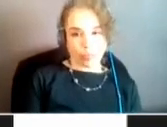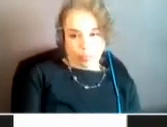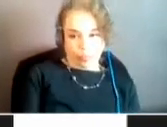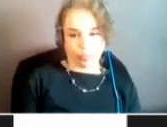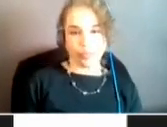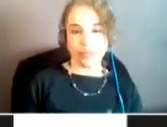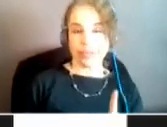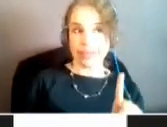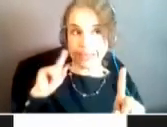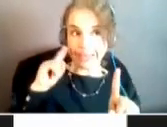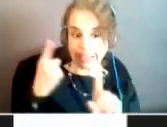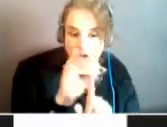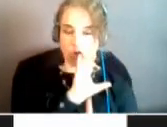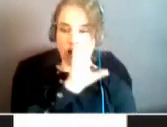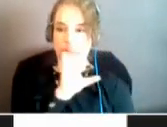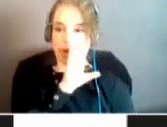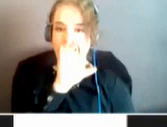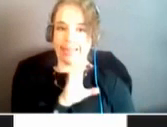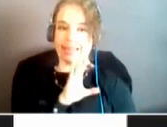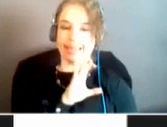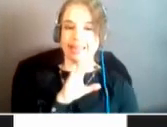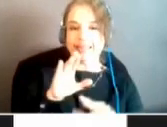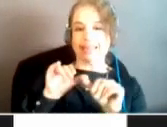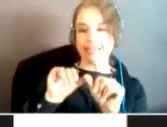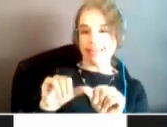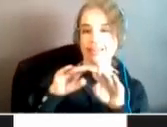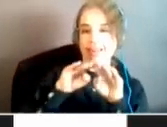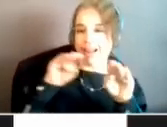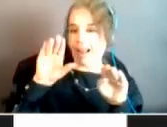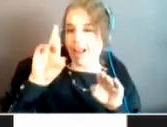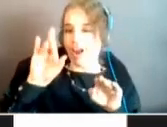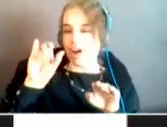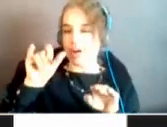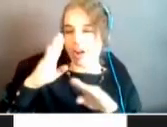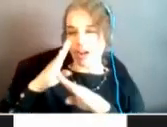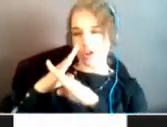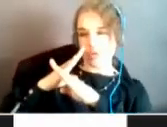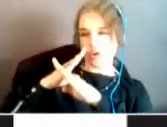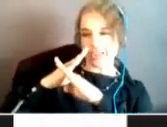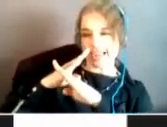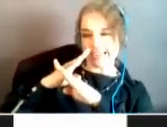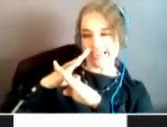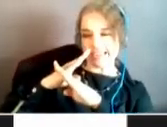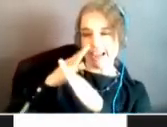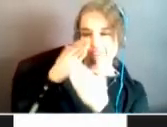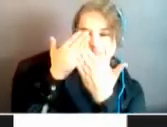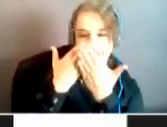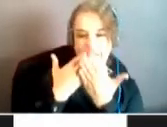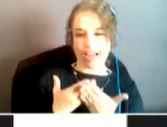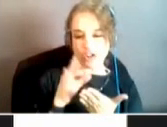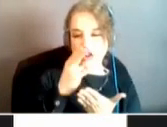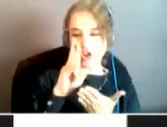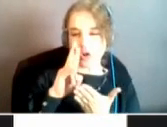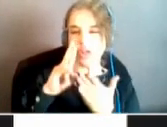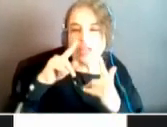You know, the key characteristics of resilience. Resilience is another protective factor. You know, the